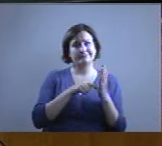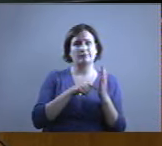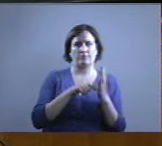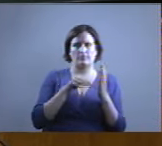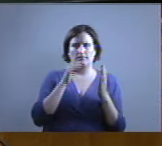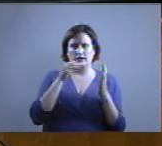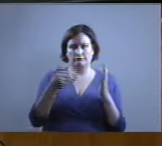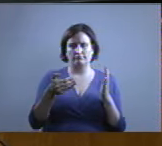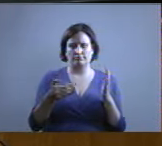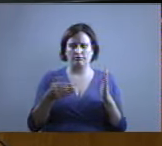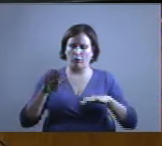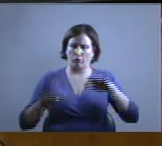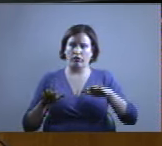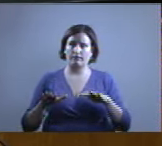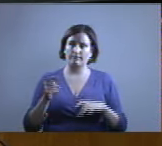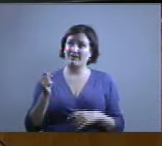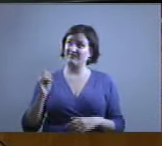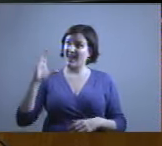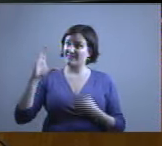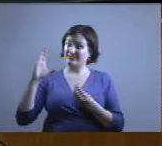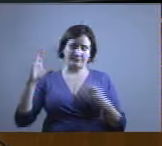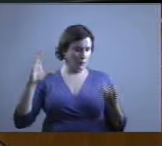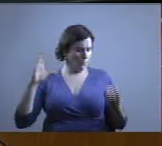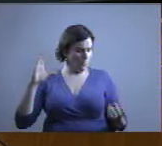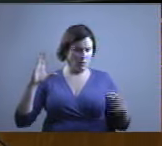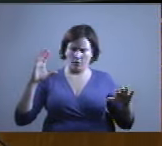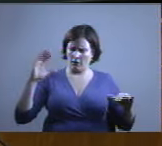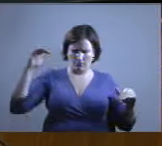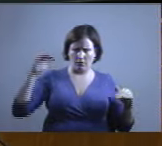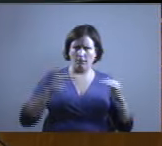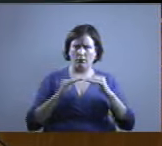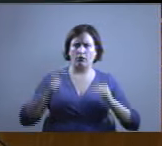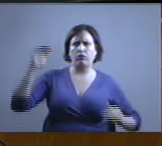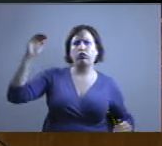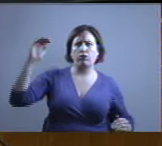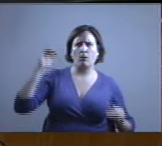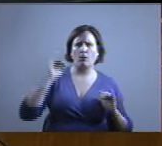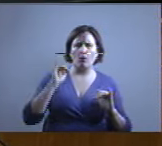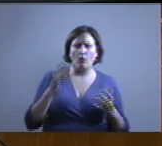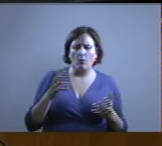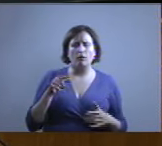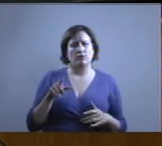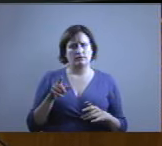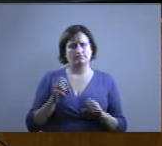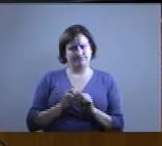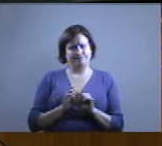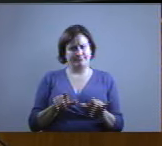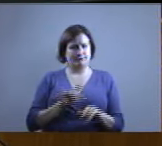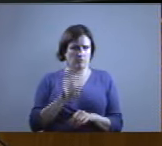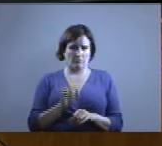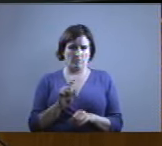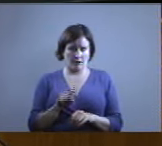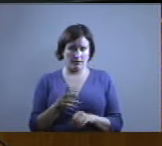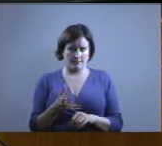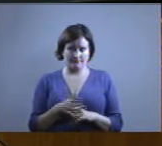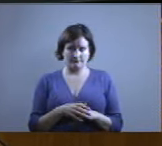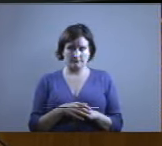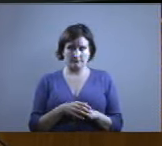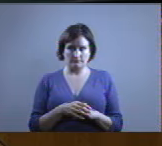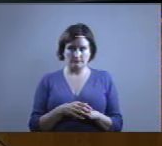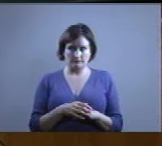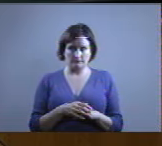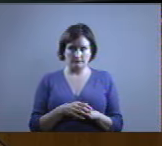The gap between the rich and the poor is frighteningly so large in this country that it finds expression in